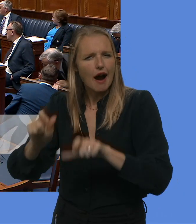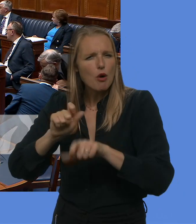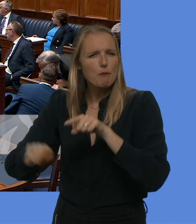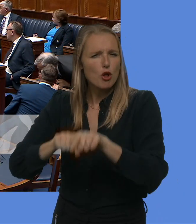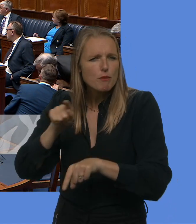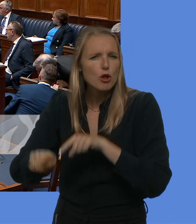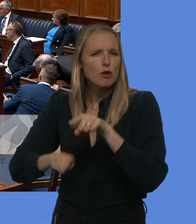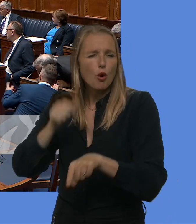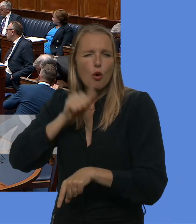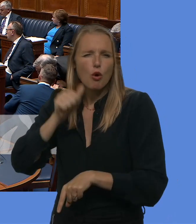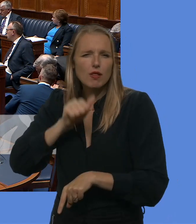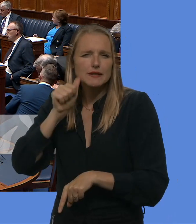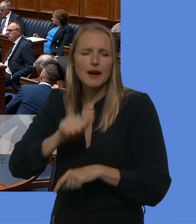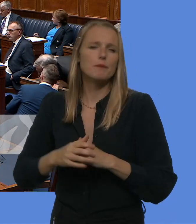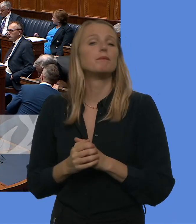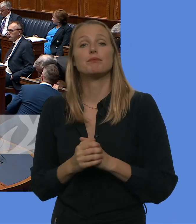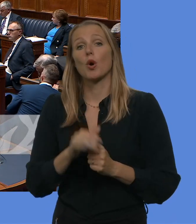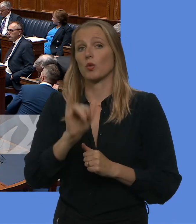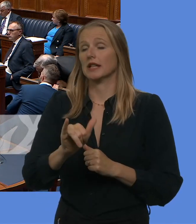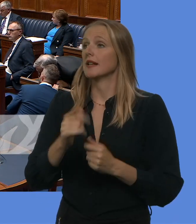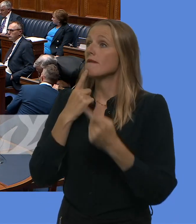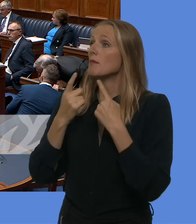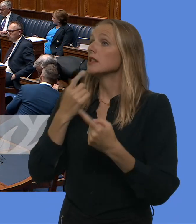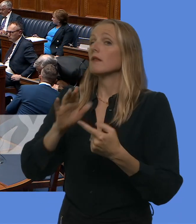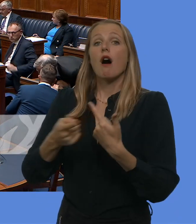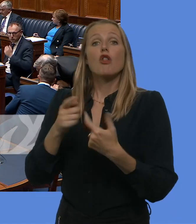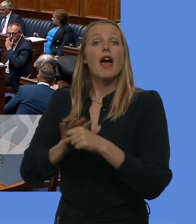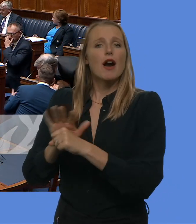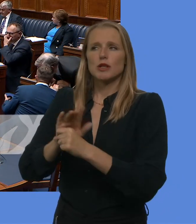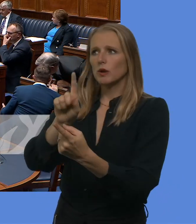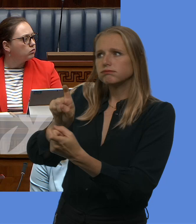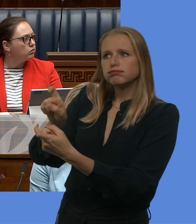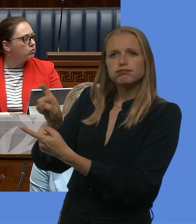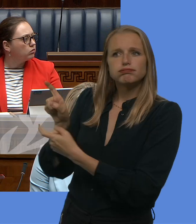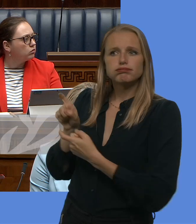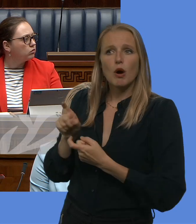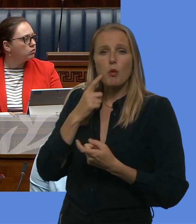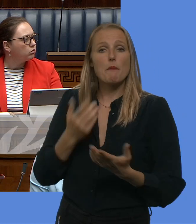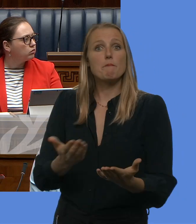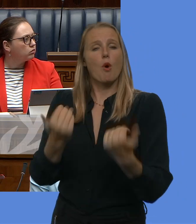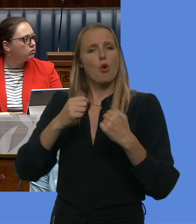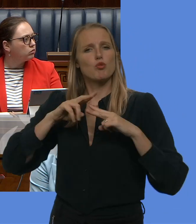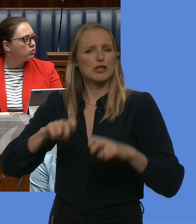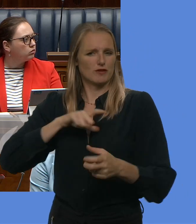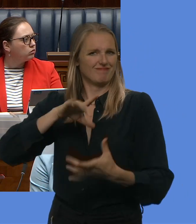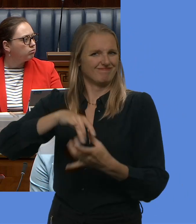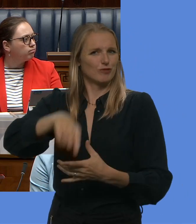be collecting data from other jurisdictions, and further research will be carried out in respect of this issue, so that where